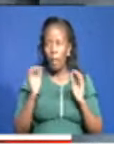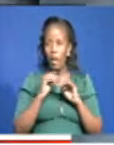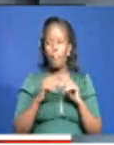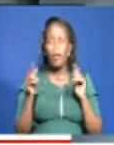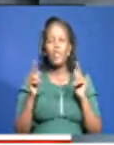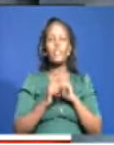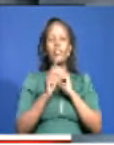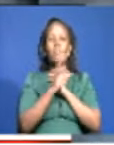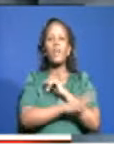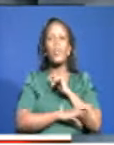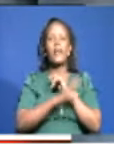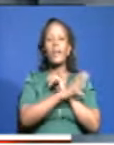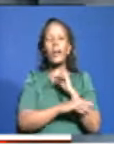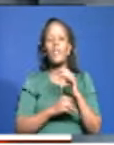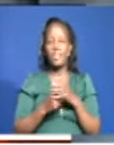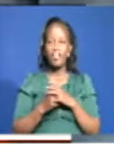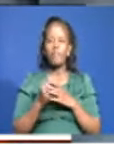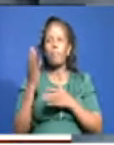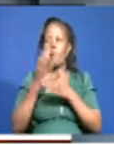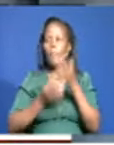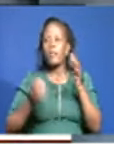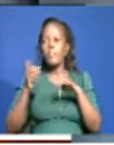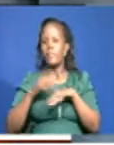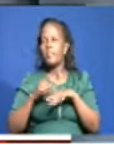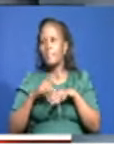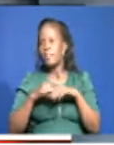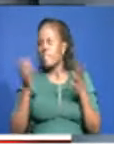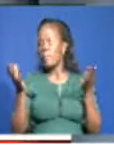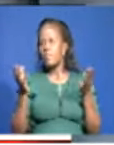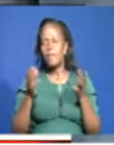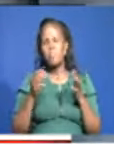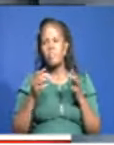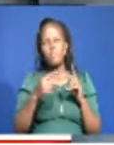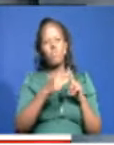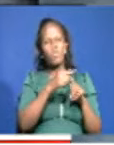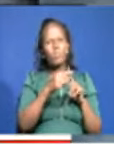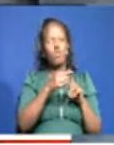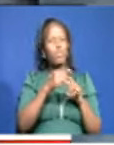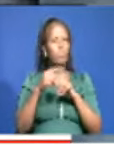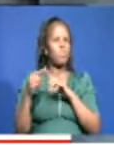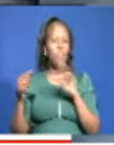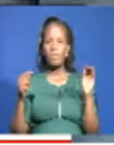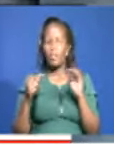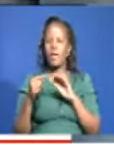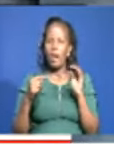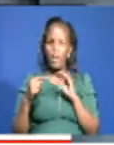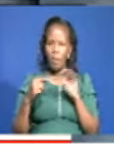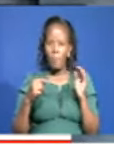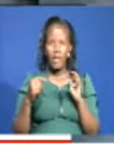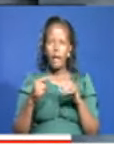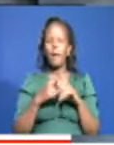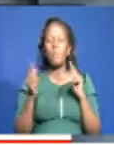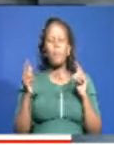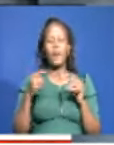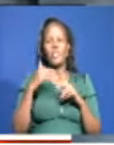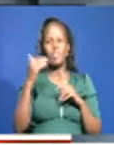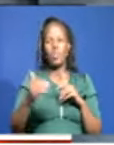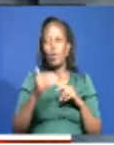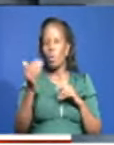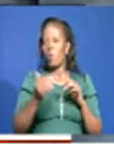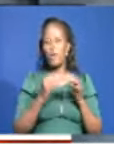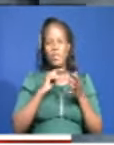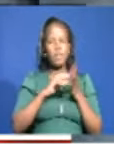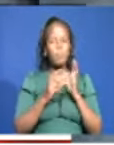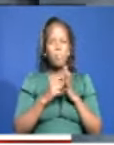it's not always positive, but they always mean well. And I